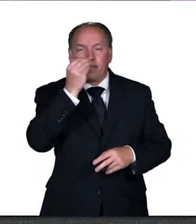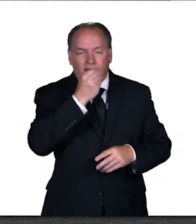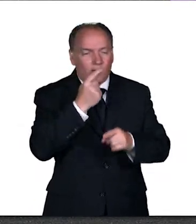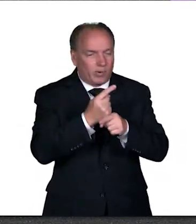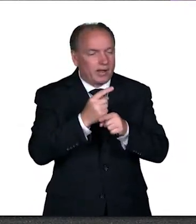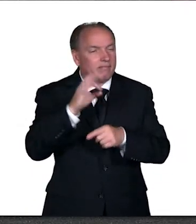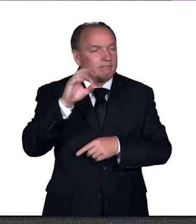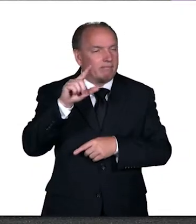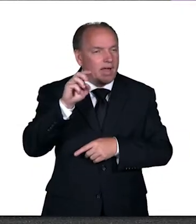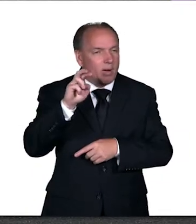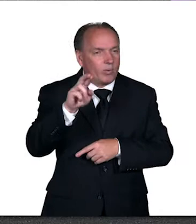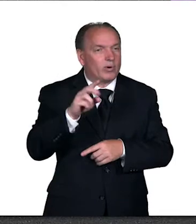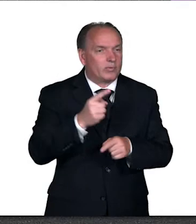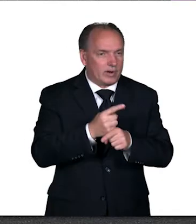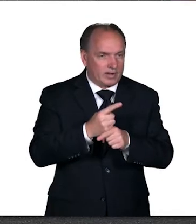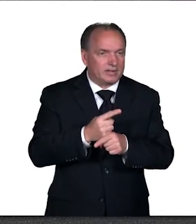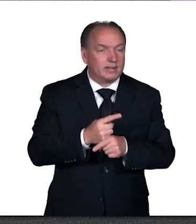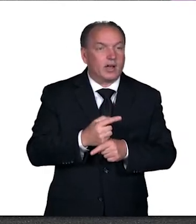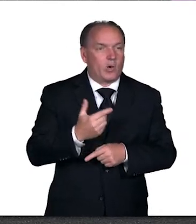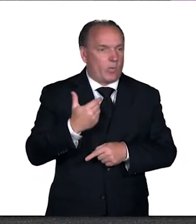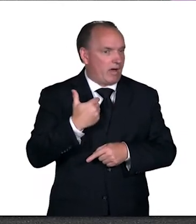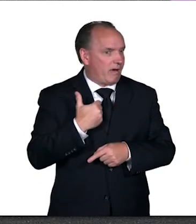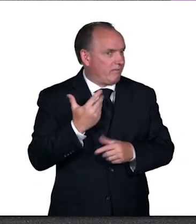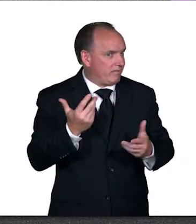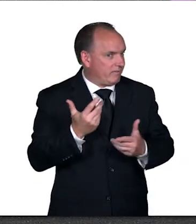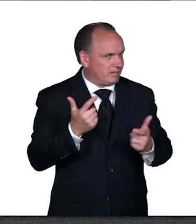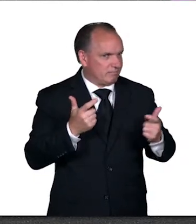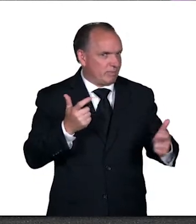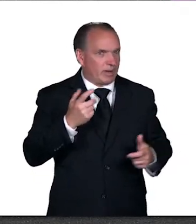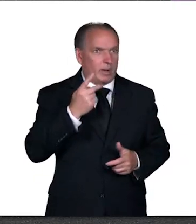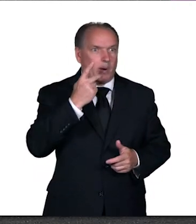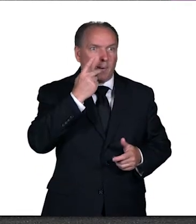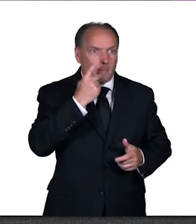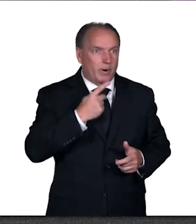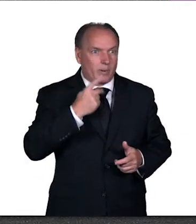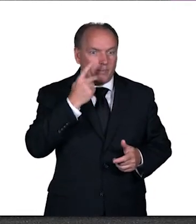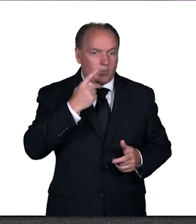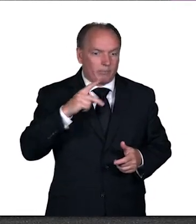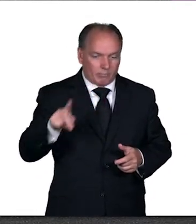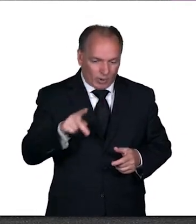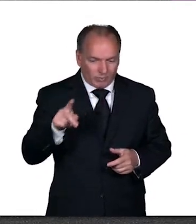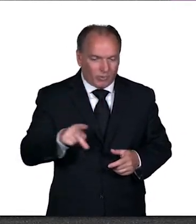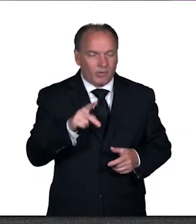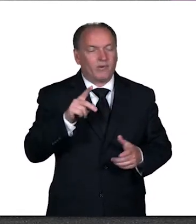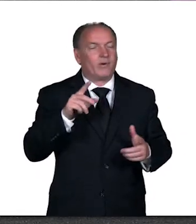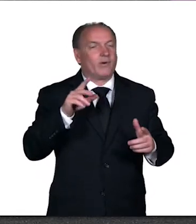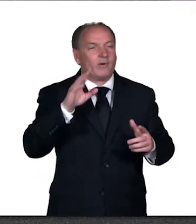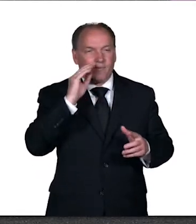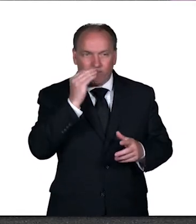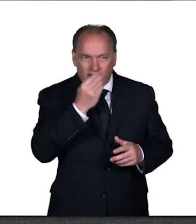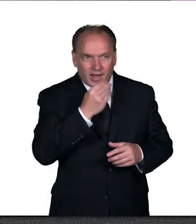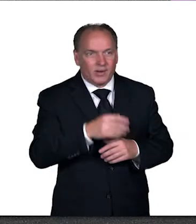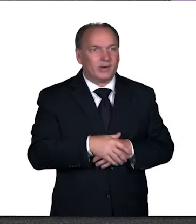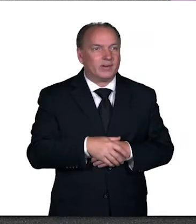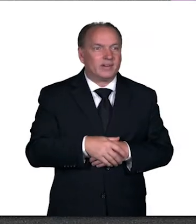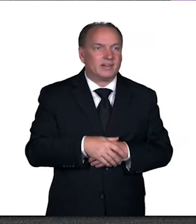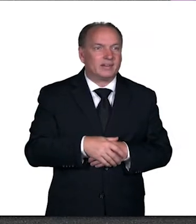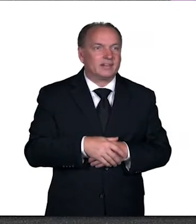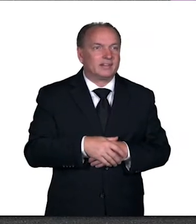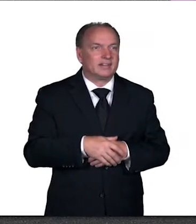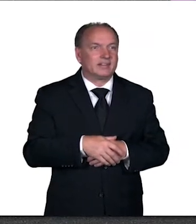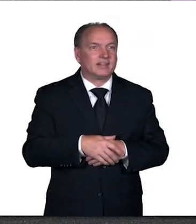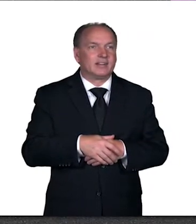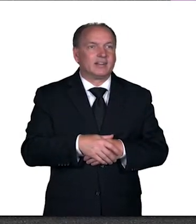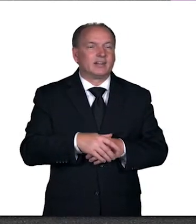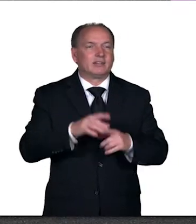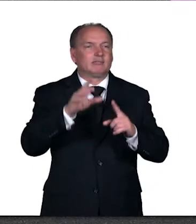flower. Great job. So we have a big purple flower, and we